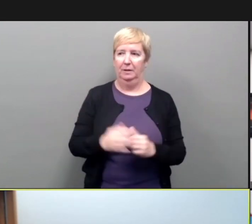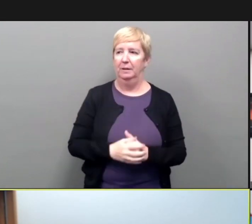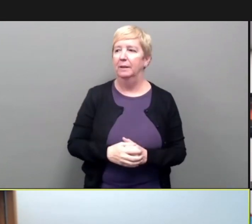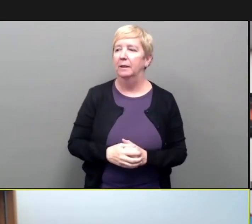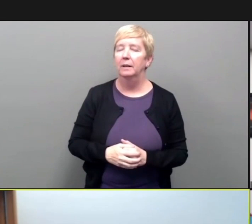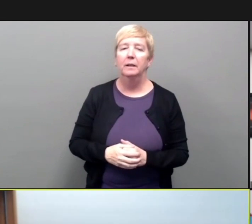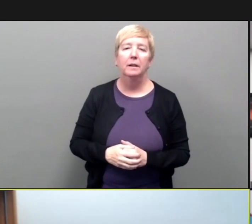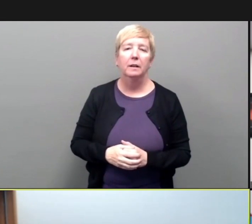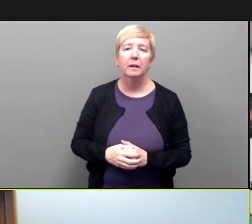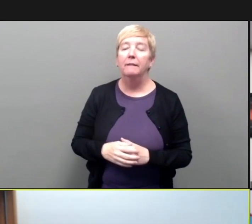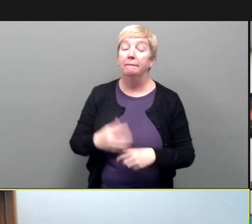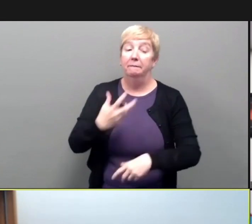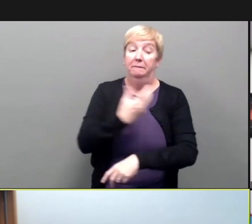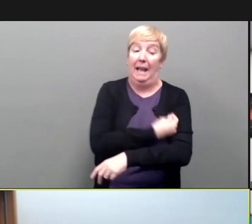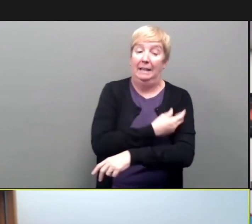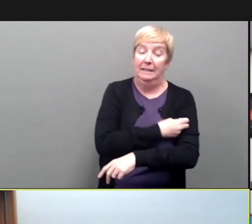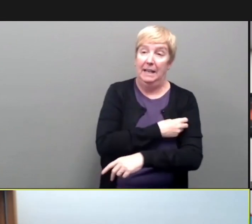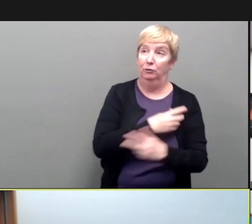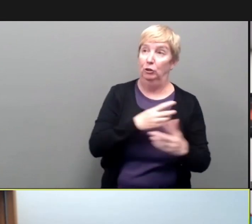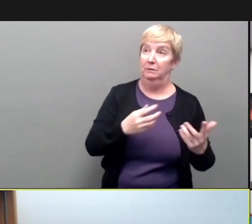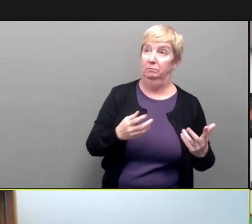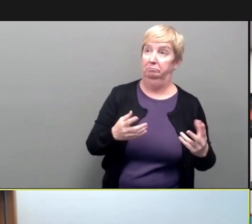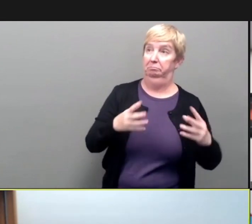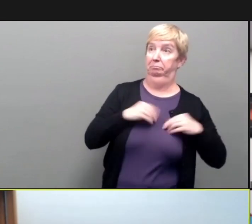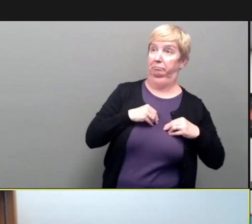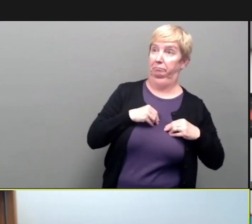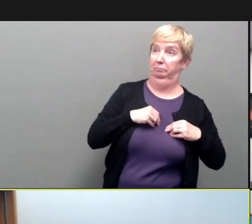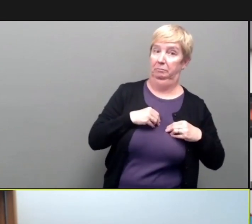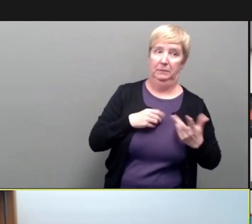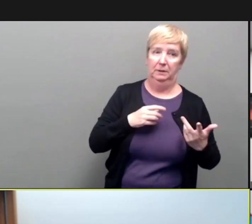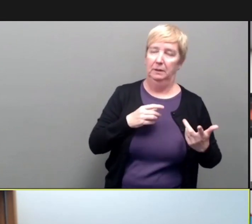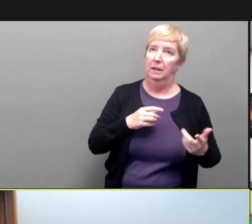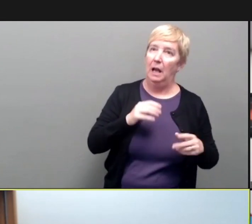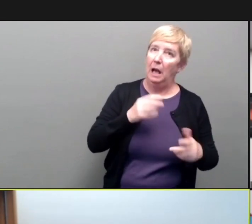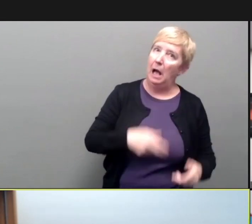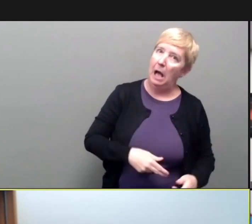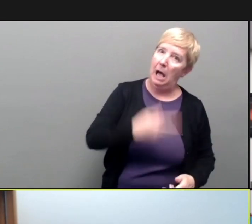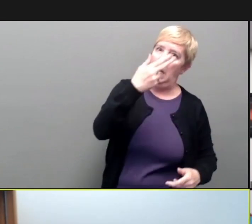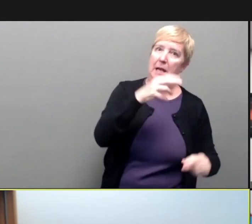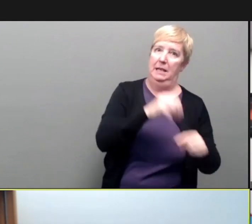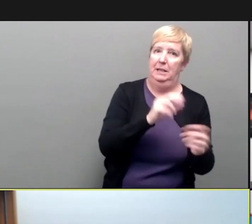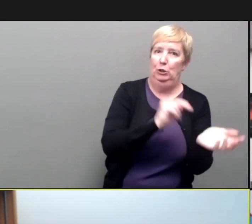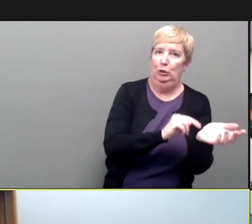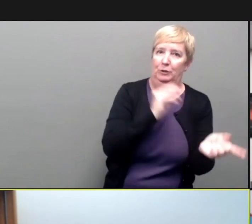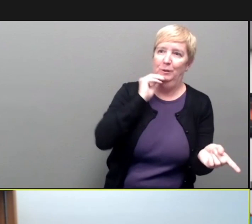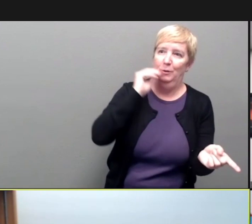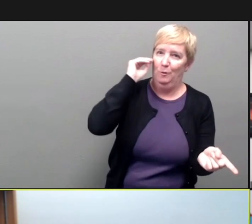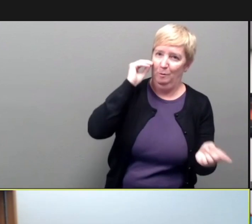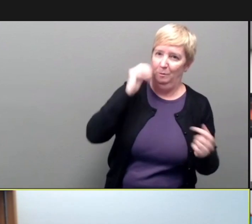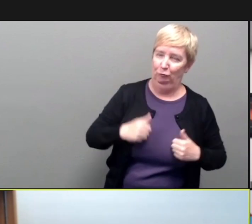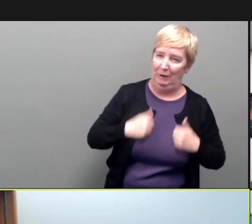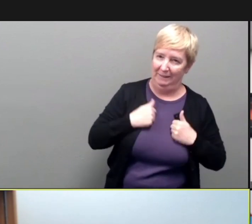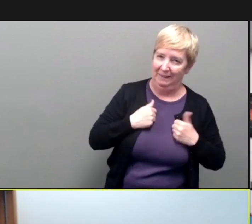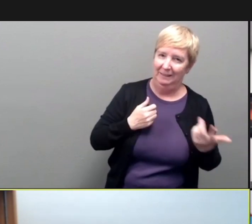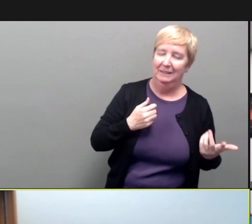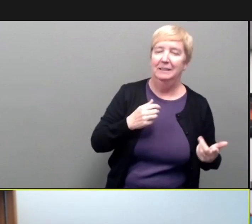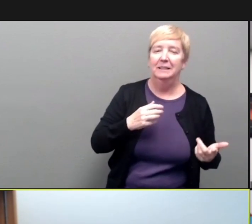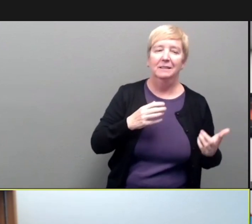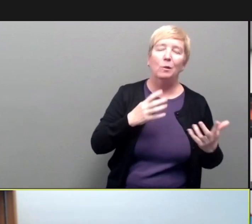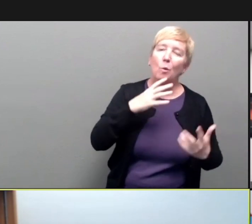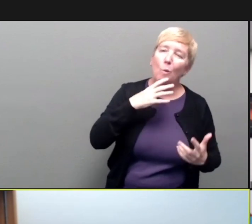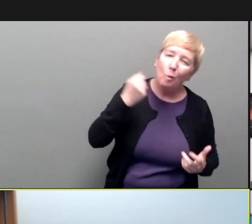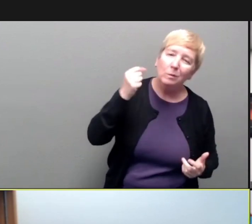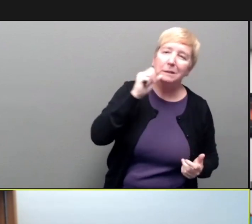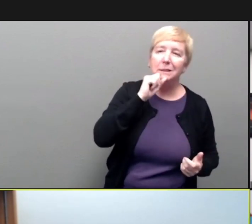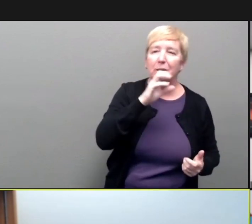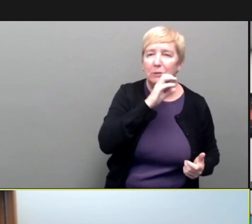with vaccination uptake. So vaccine coverage is really, really high among the elderly or